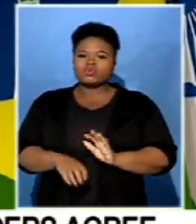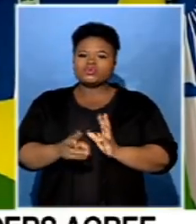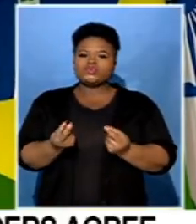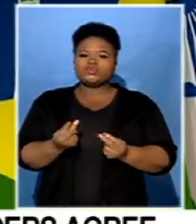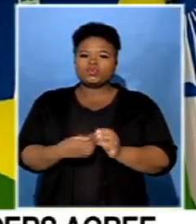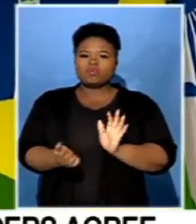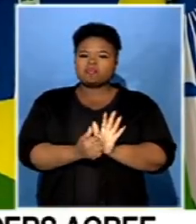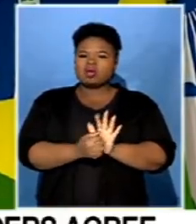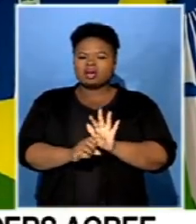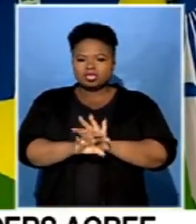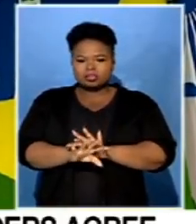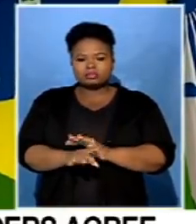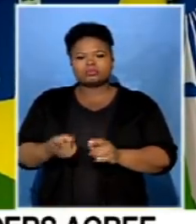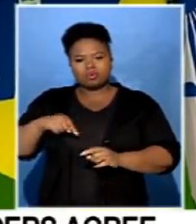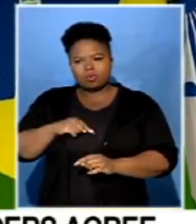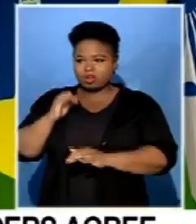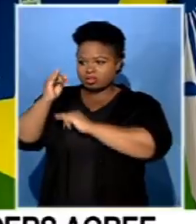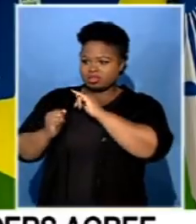achieve leapfrog development.